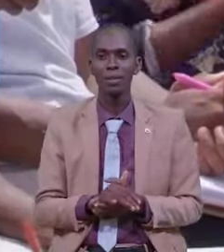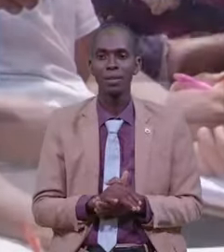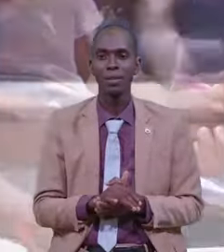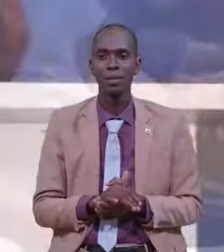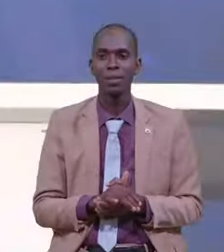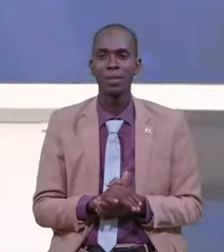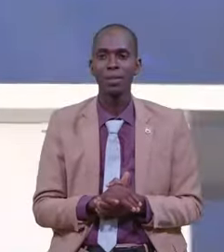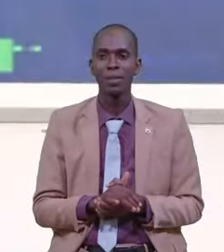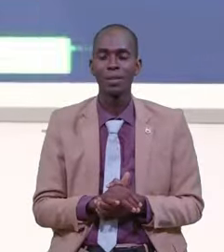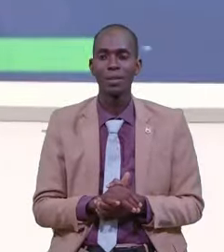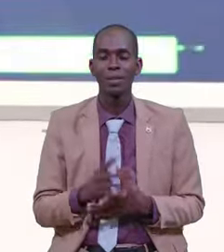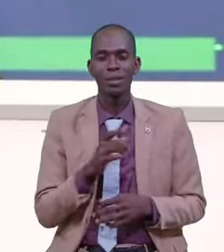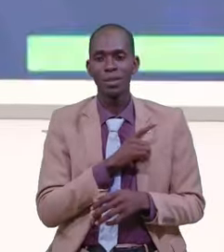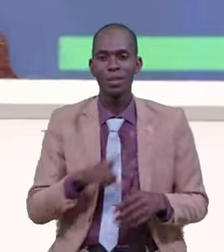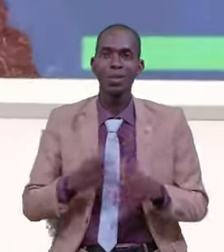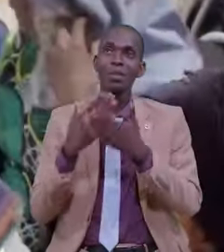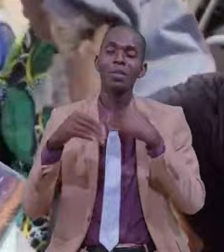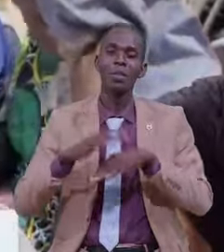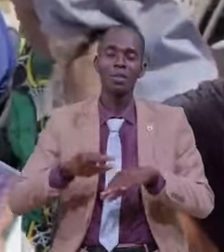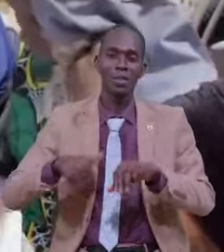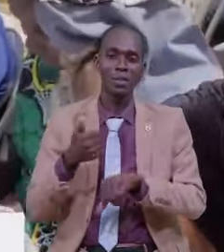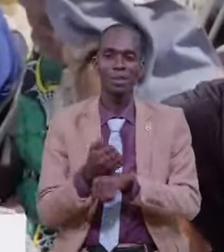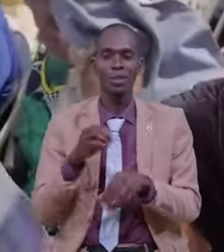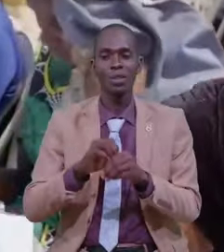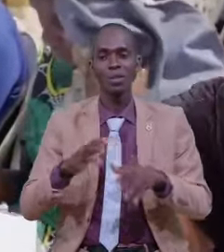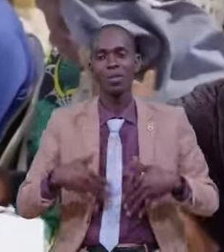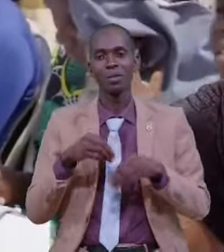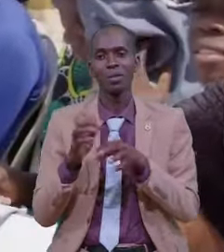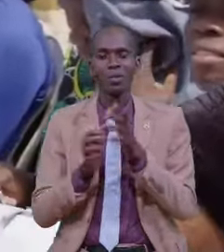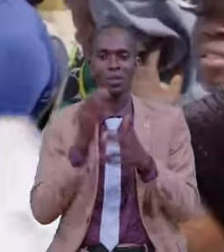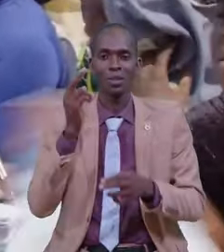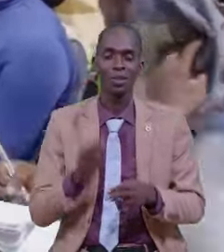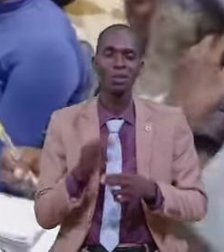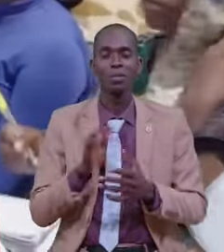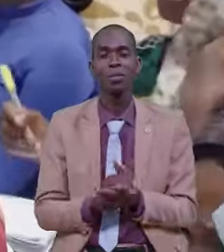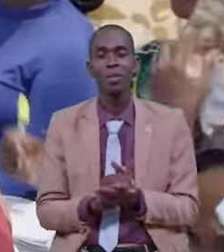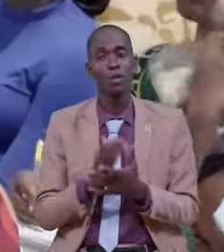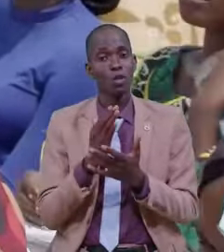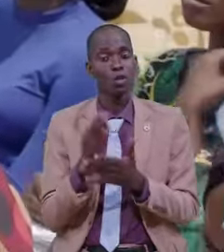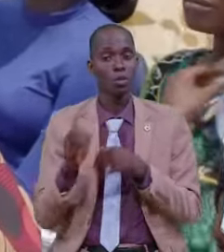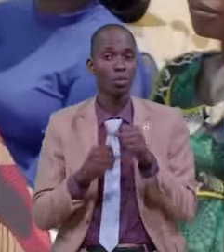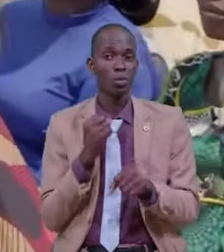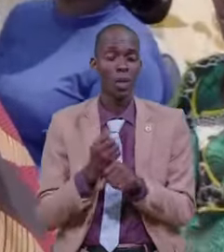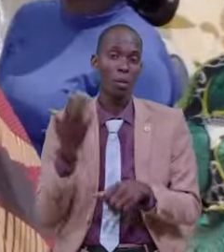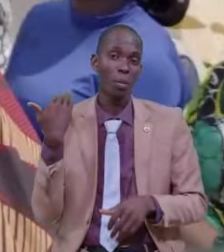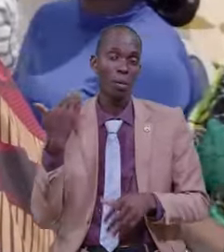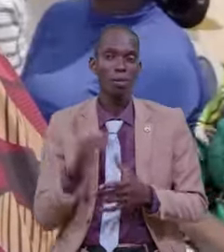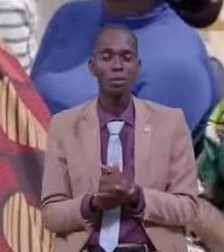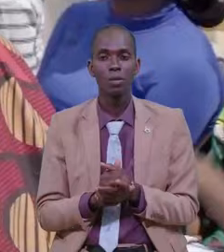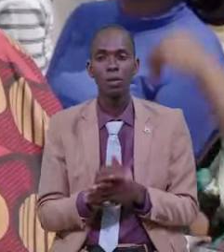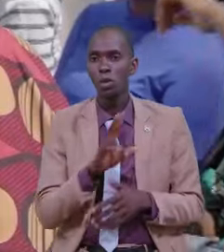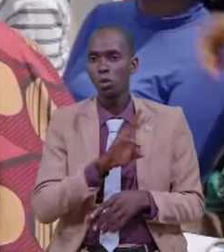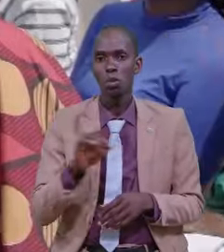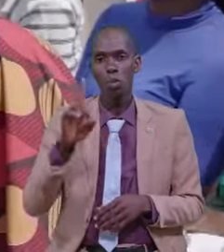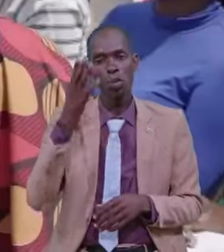of heaven confirm it in your life in Jesus' name. Some years ago, nobody knew my